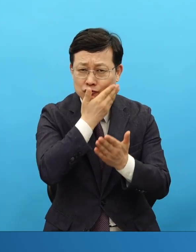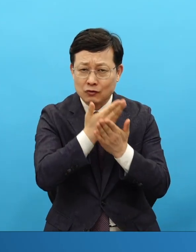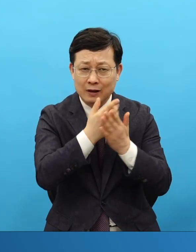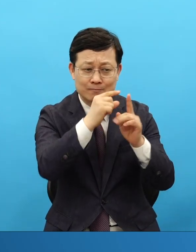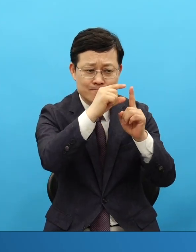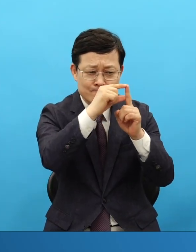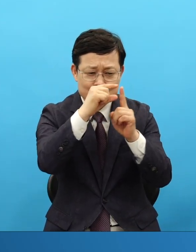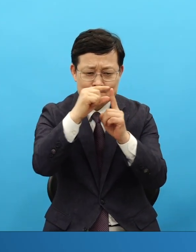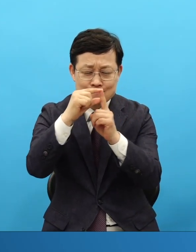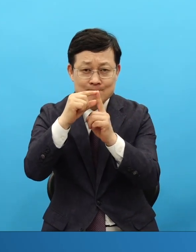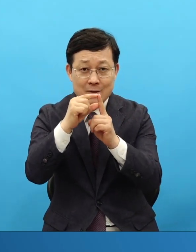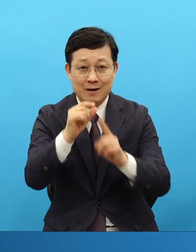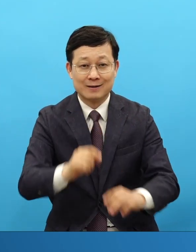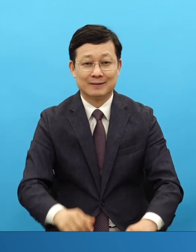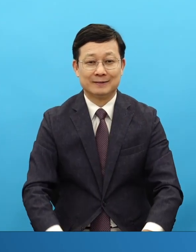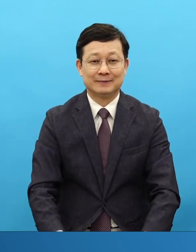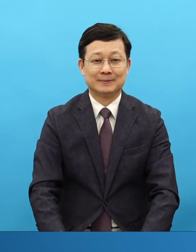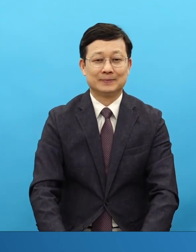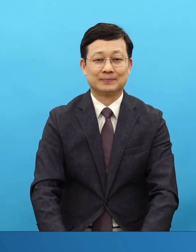this passage.